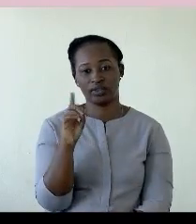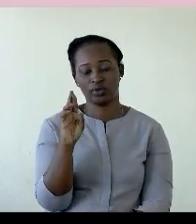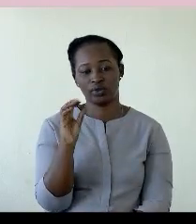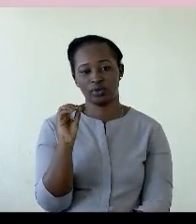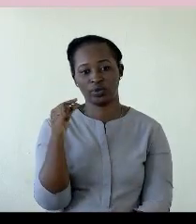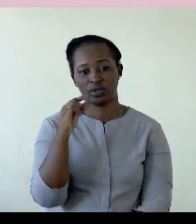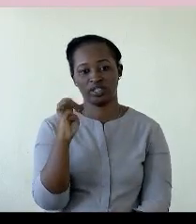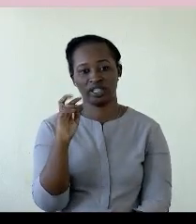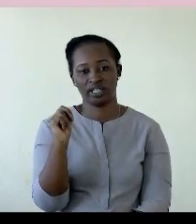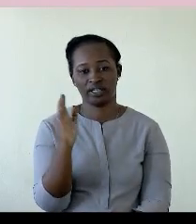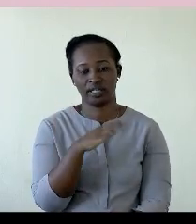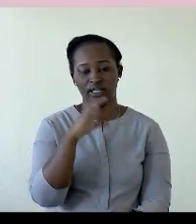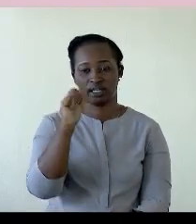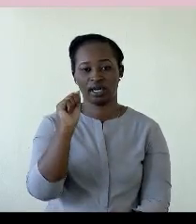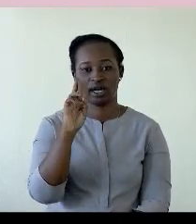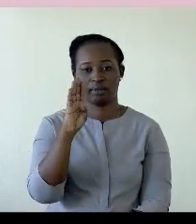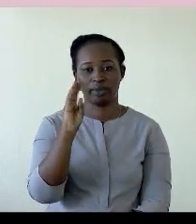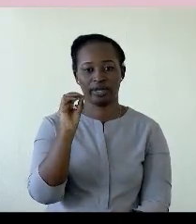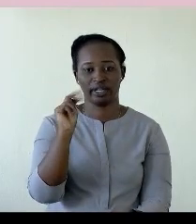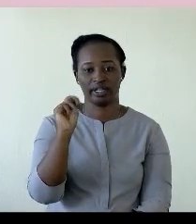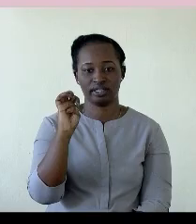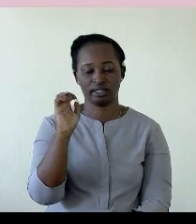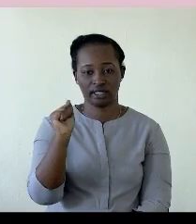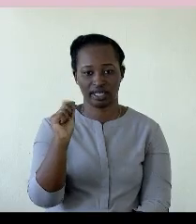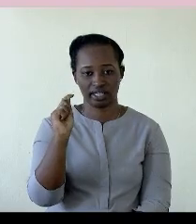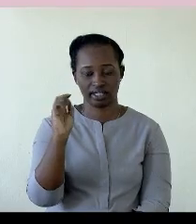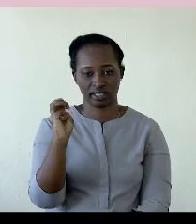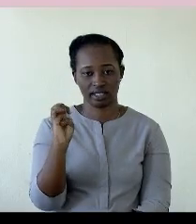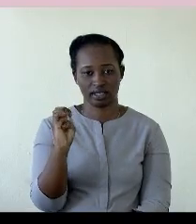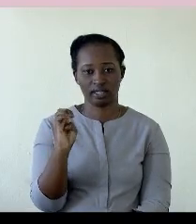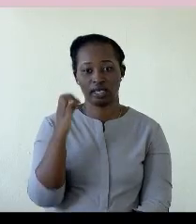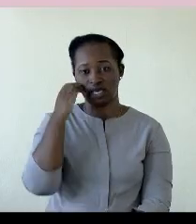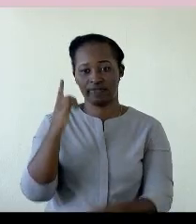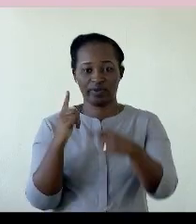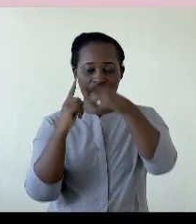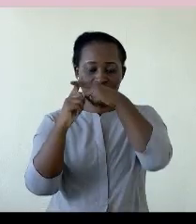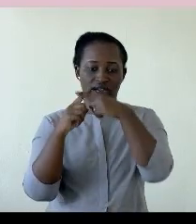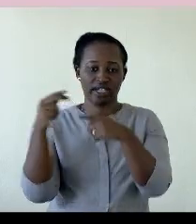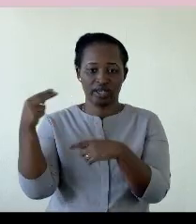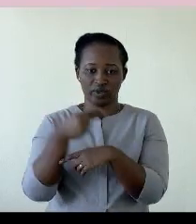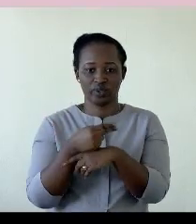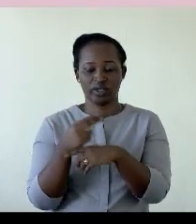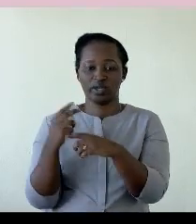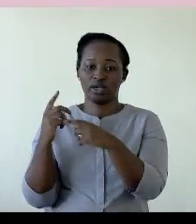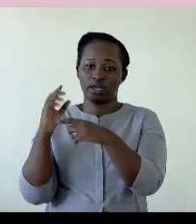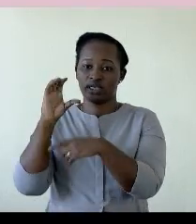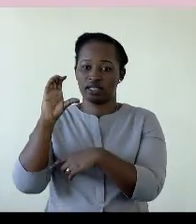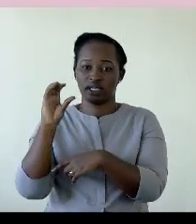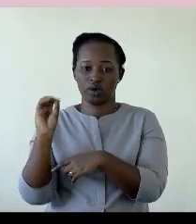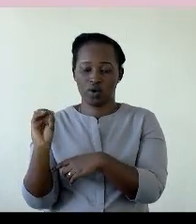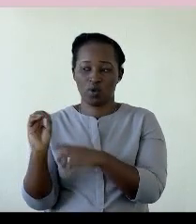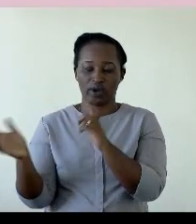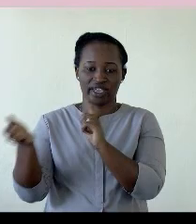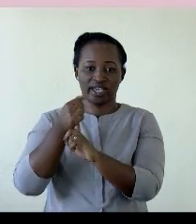which comes from the carbonate ion. If you add a hydrogen on the carbonate ion, you get a hydrogen